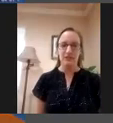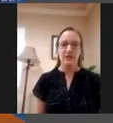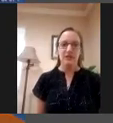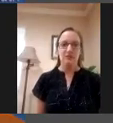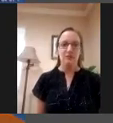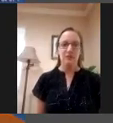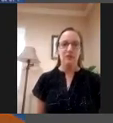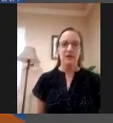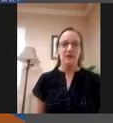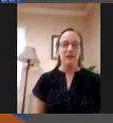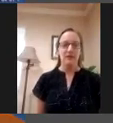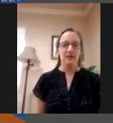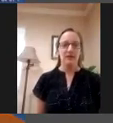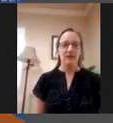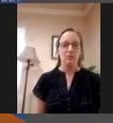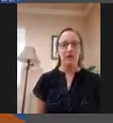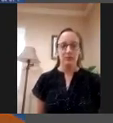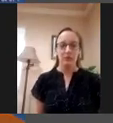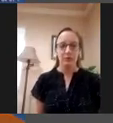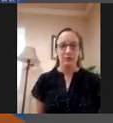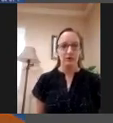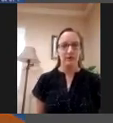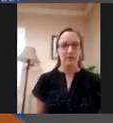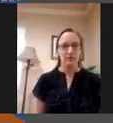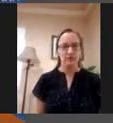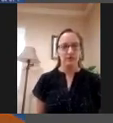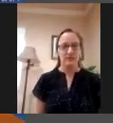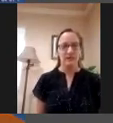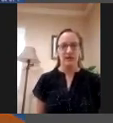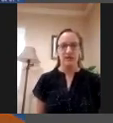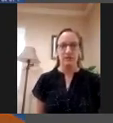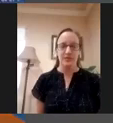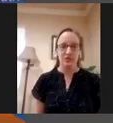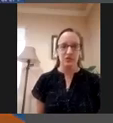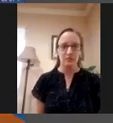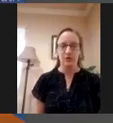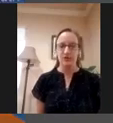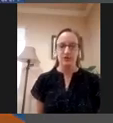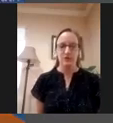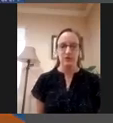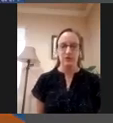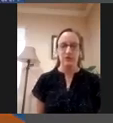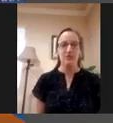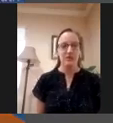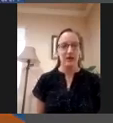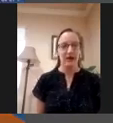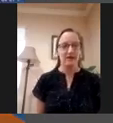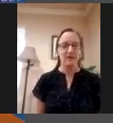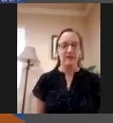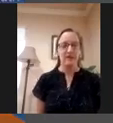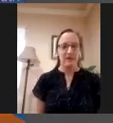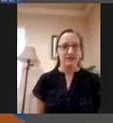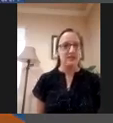region, you might be within one or multiple Army Corps districts, depending on where a potential project or issue that you